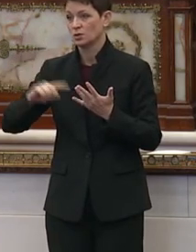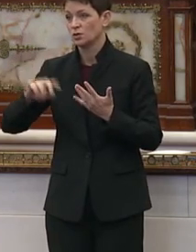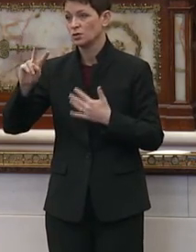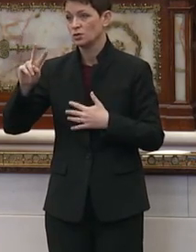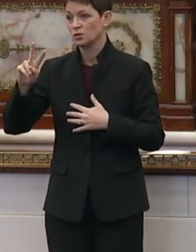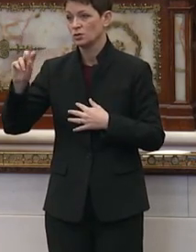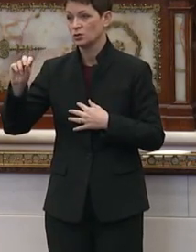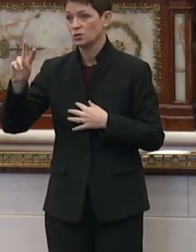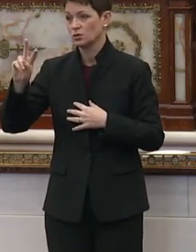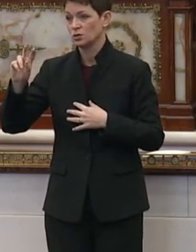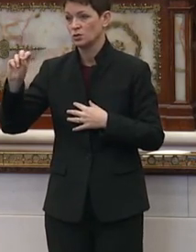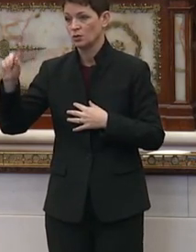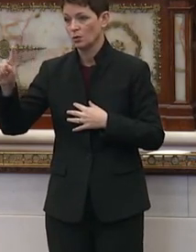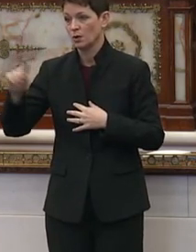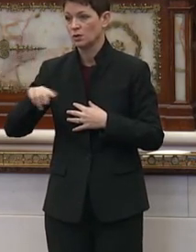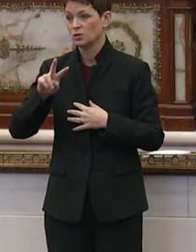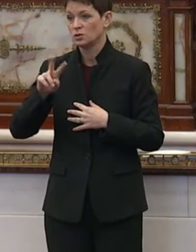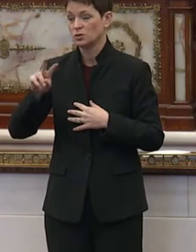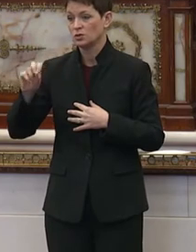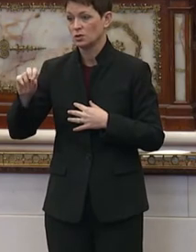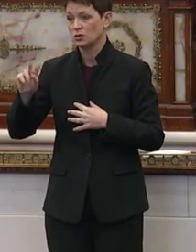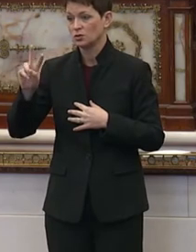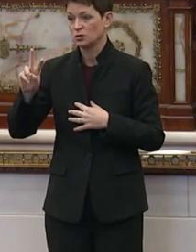220200, 220201,